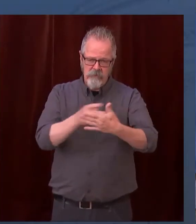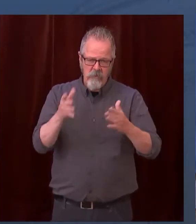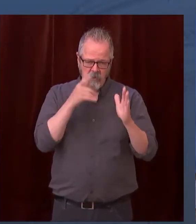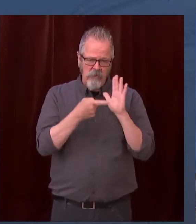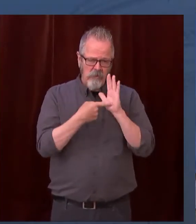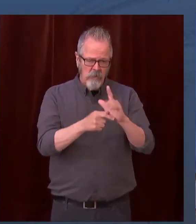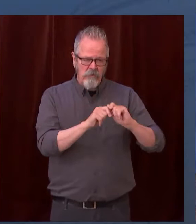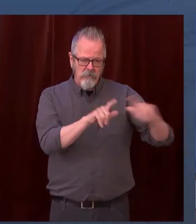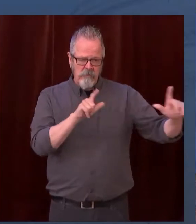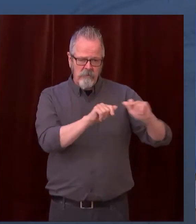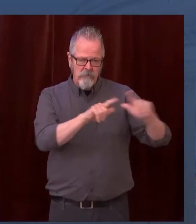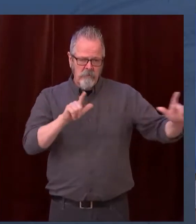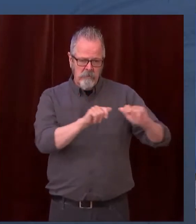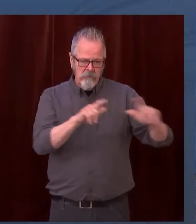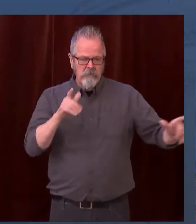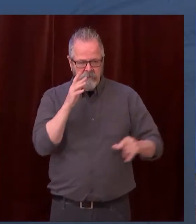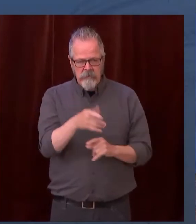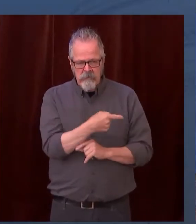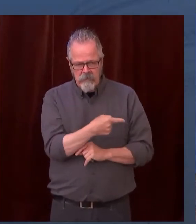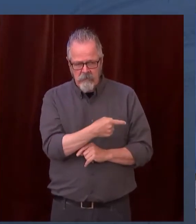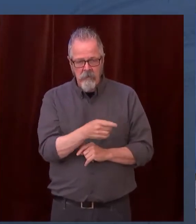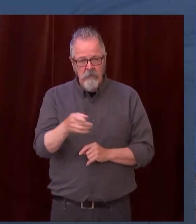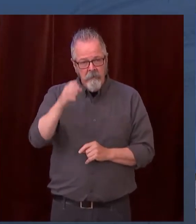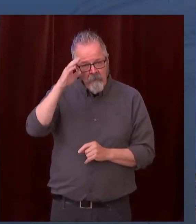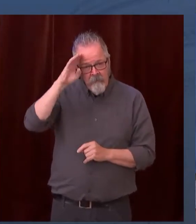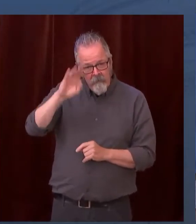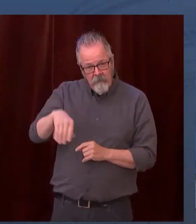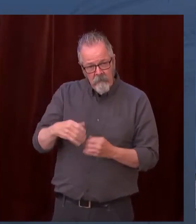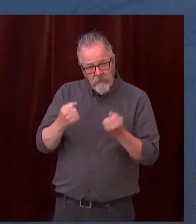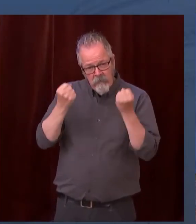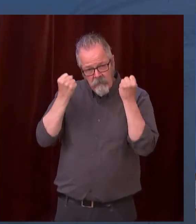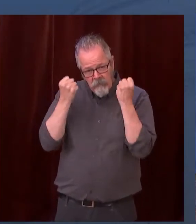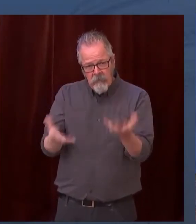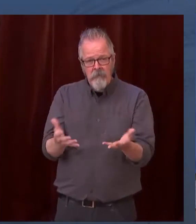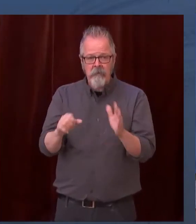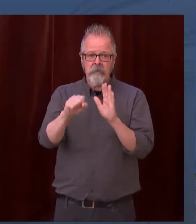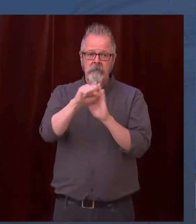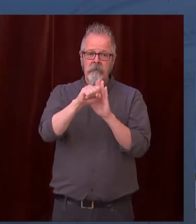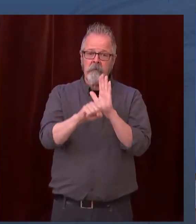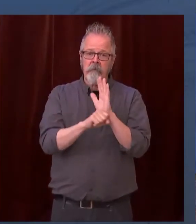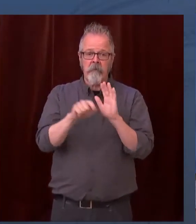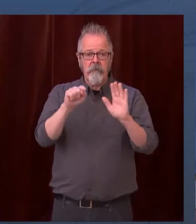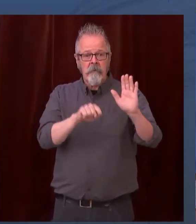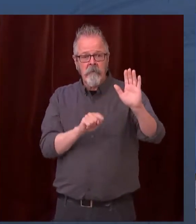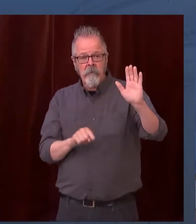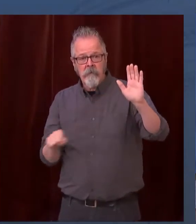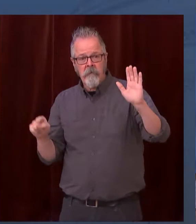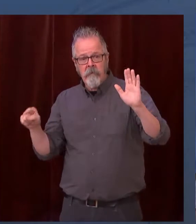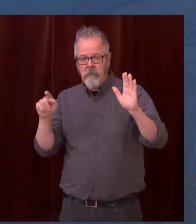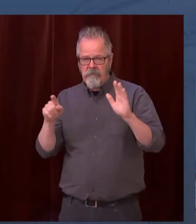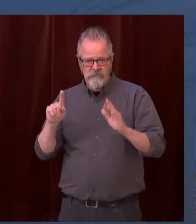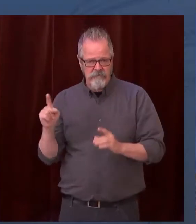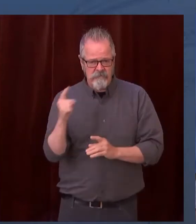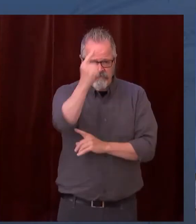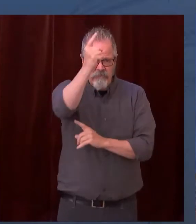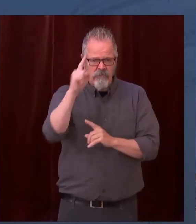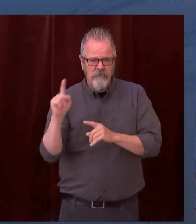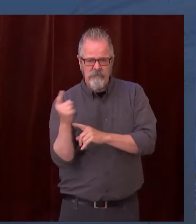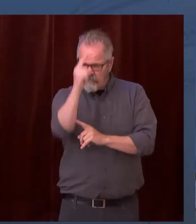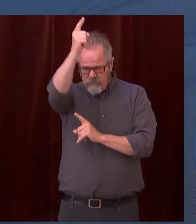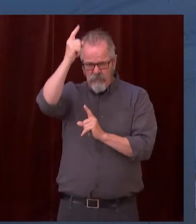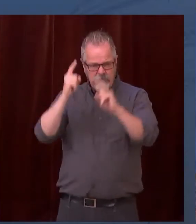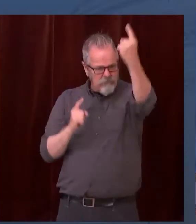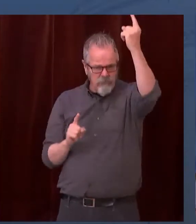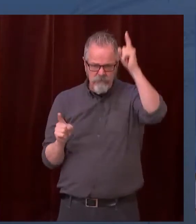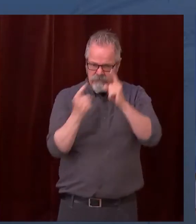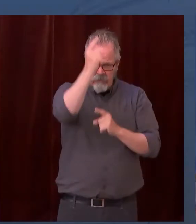experiencing large growth of this virus. We are not alone in that regard. So I'd like to